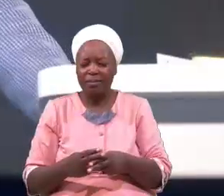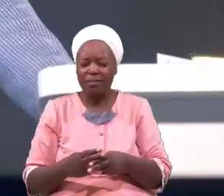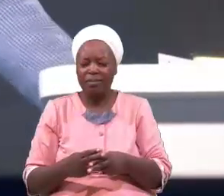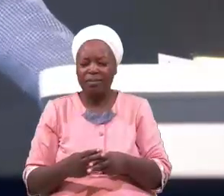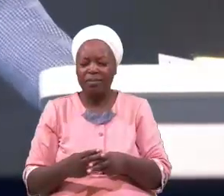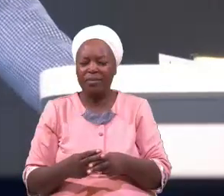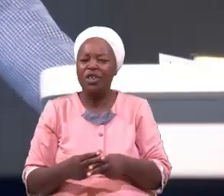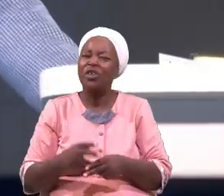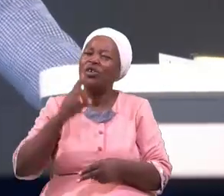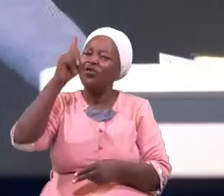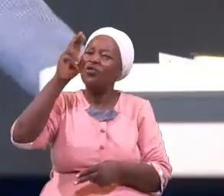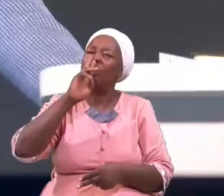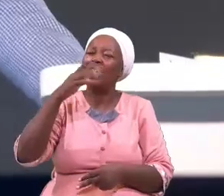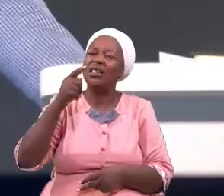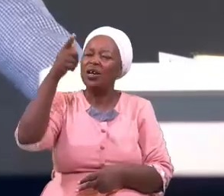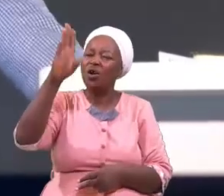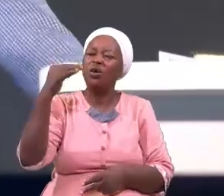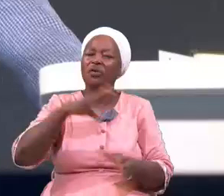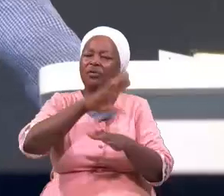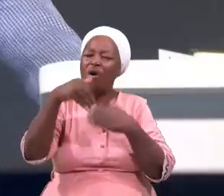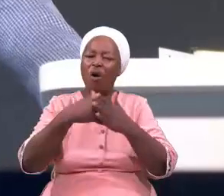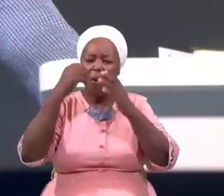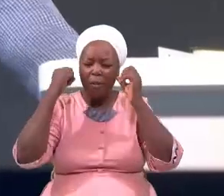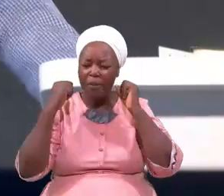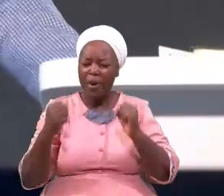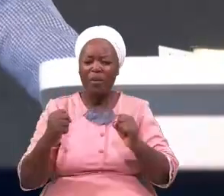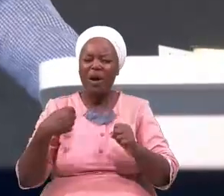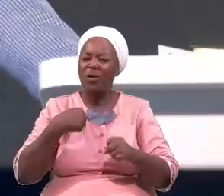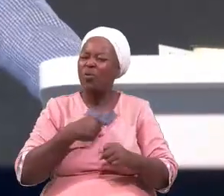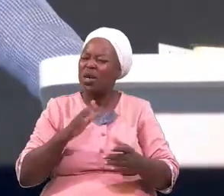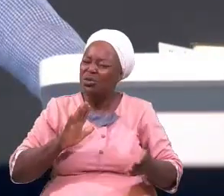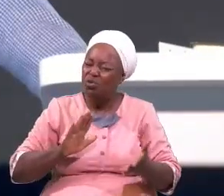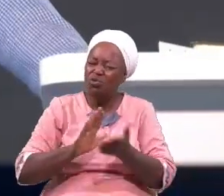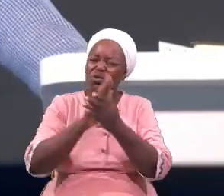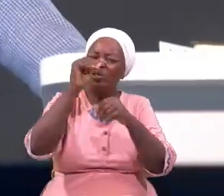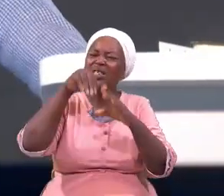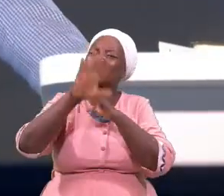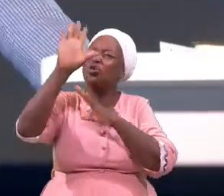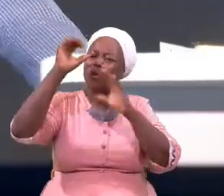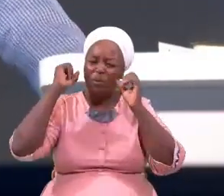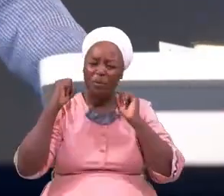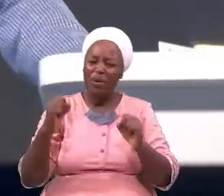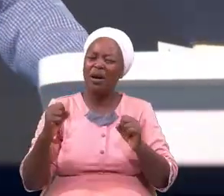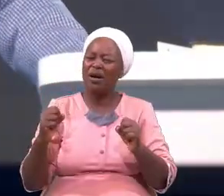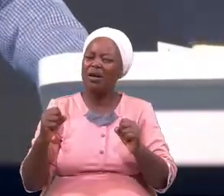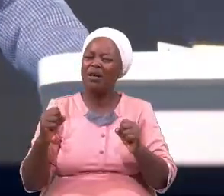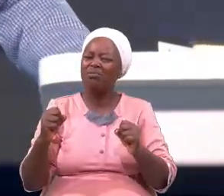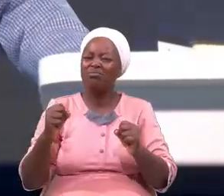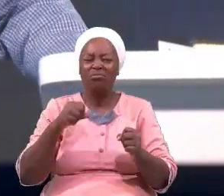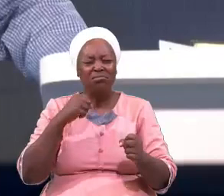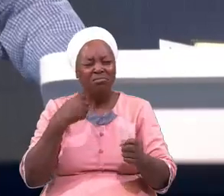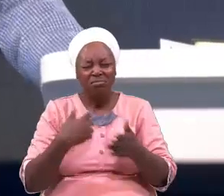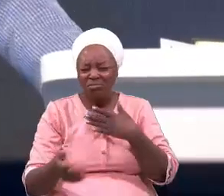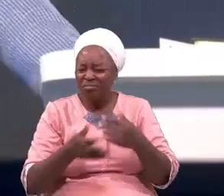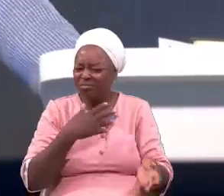You are the God of all power. We trust in your power. Whatever you tell us